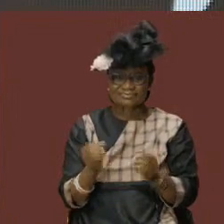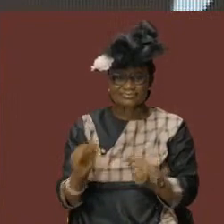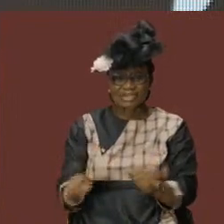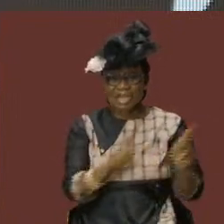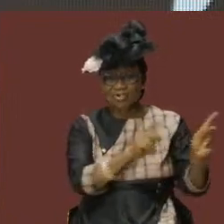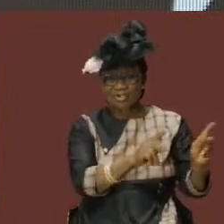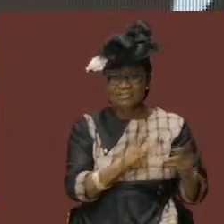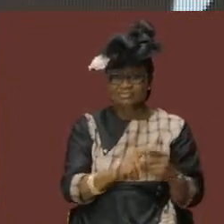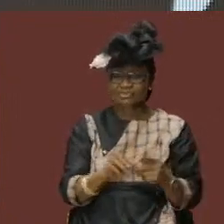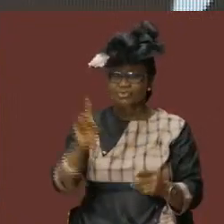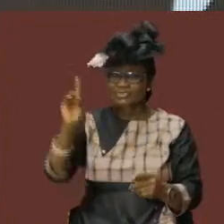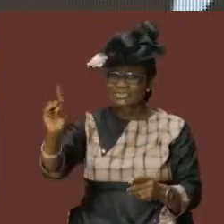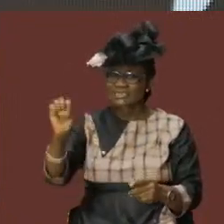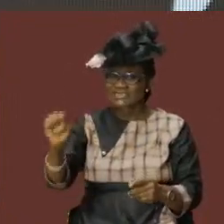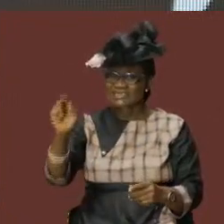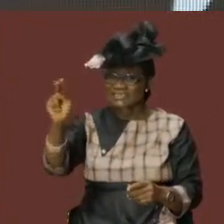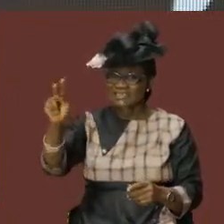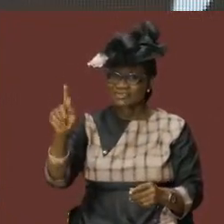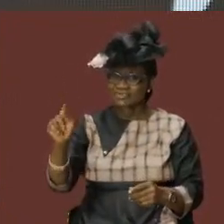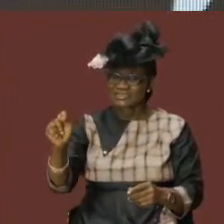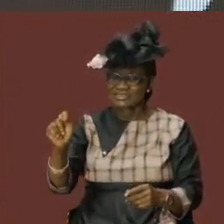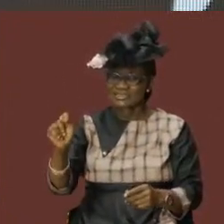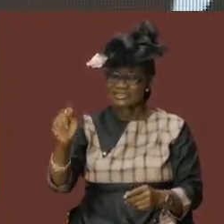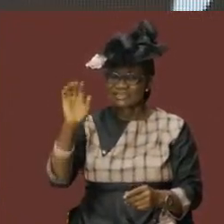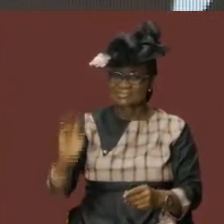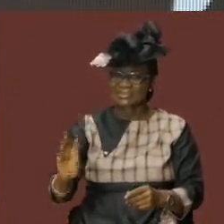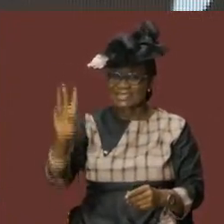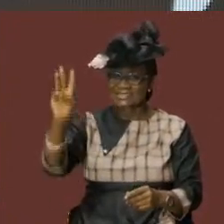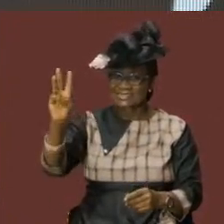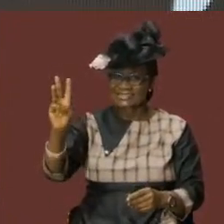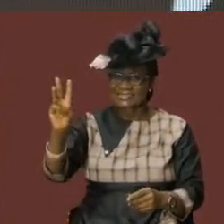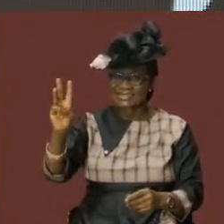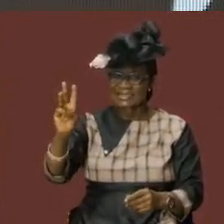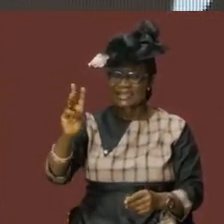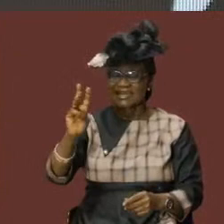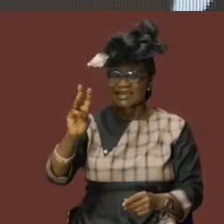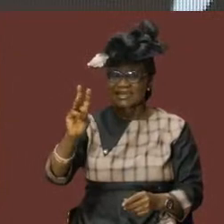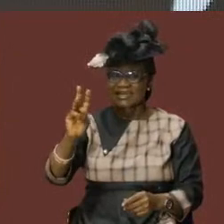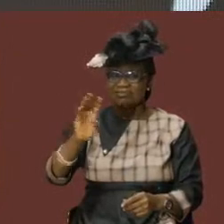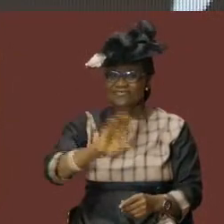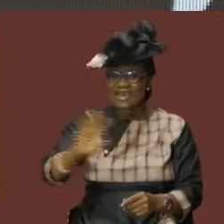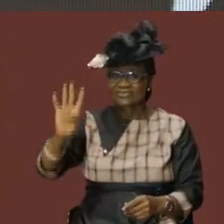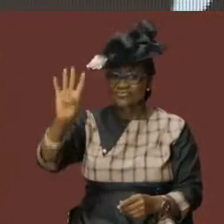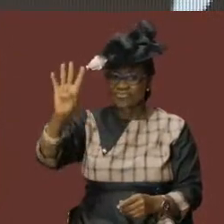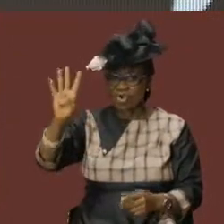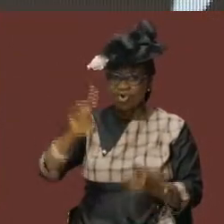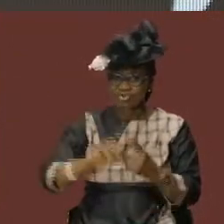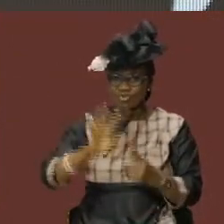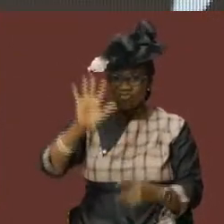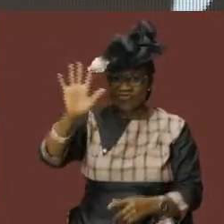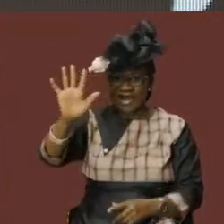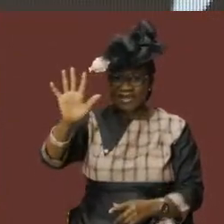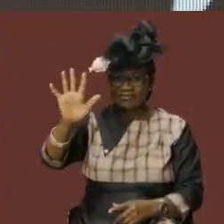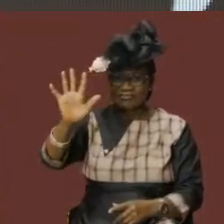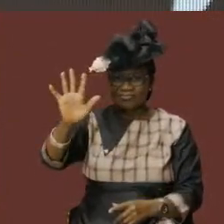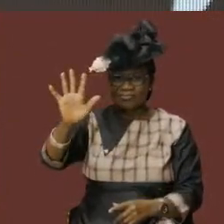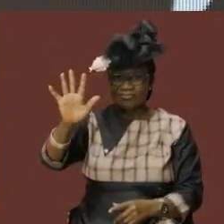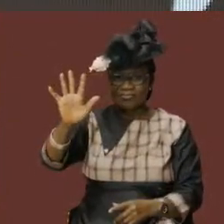according to Deuteronomy chapter 6, verse 4 to 5, Deuteronomy 6, 4 to